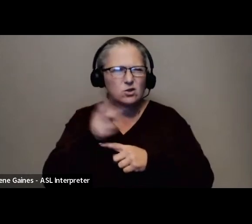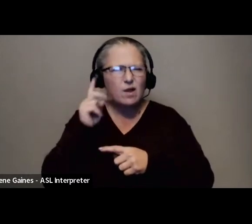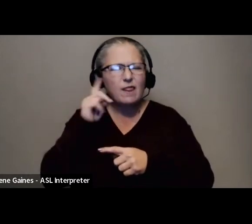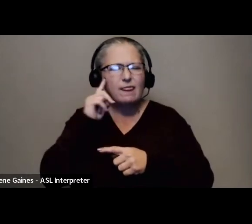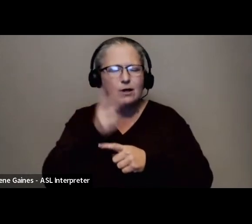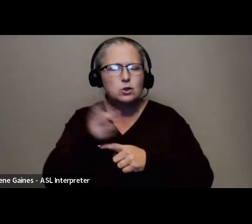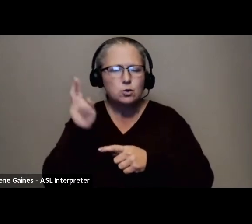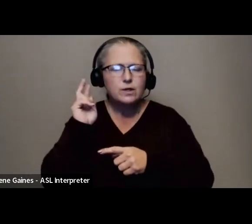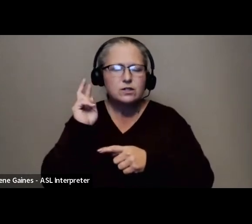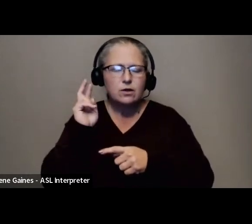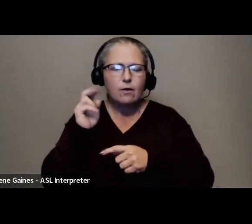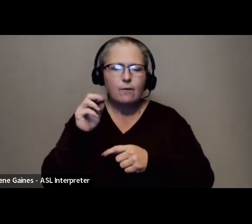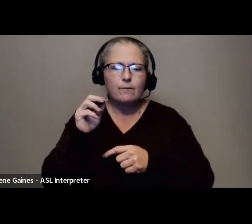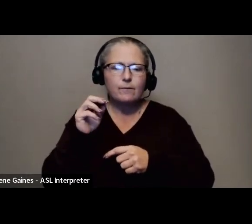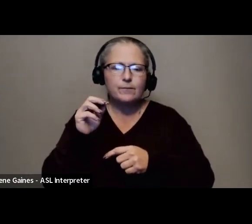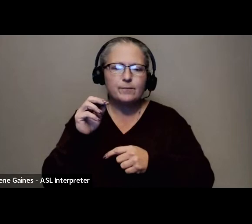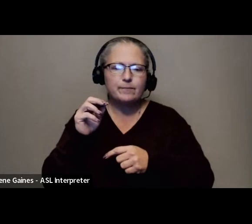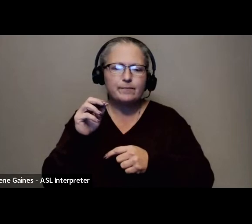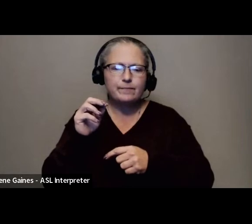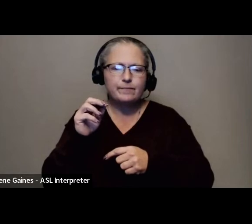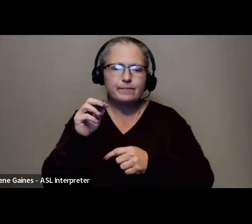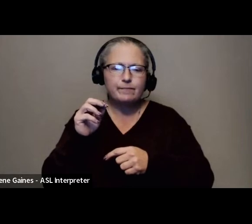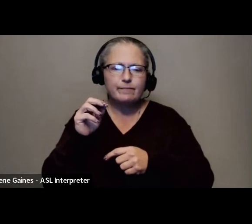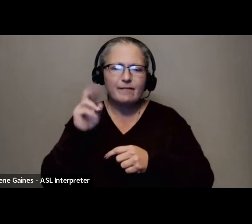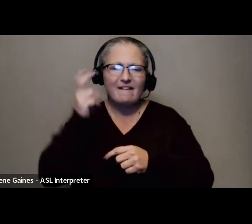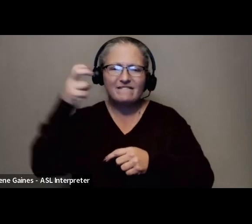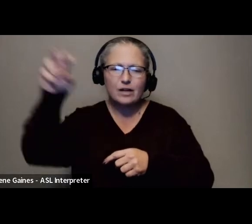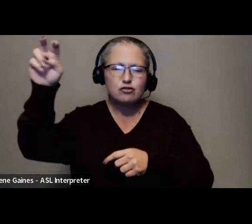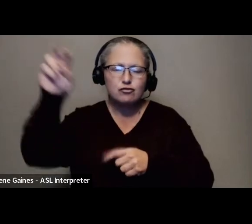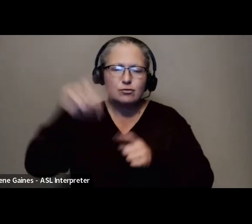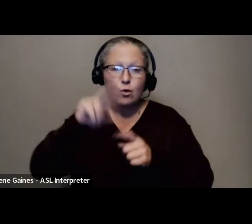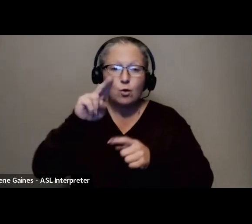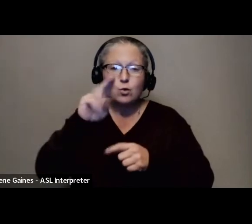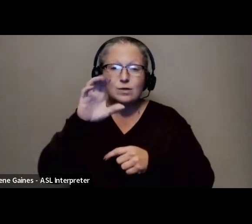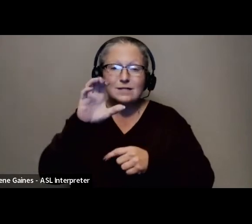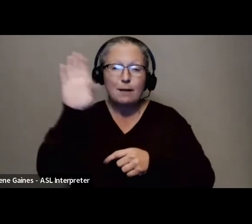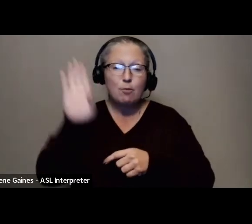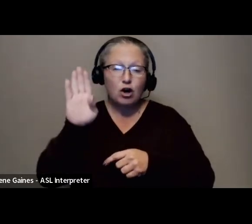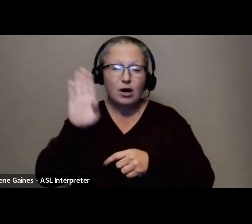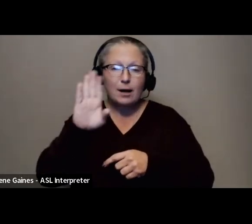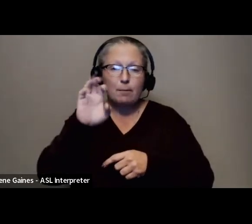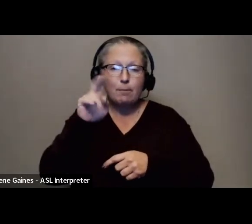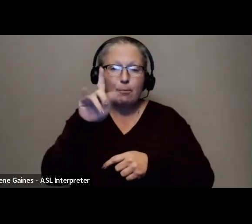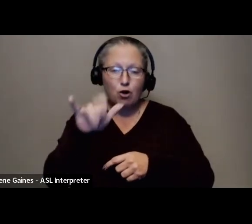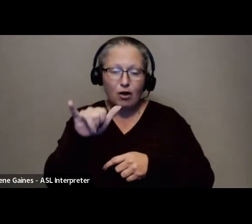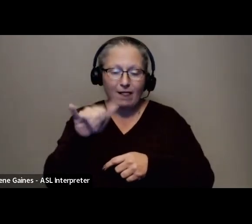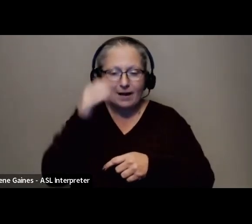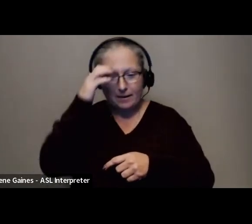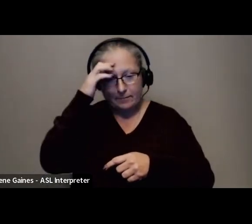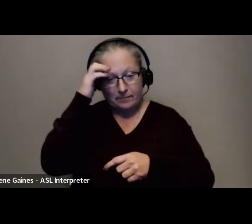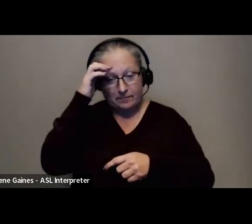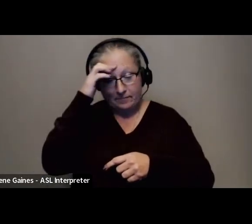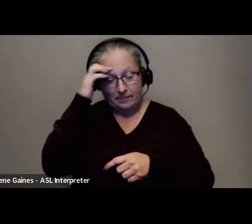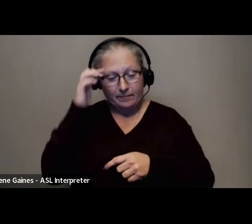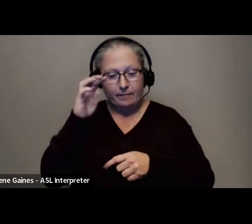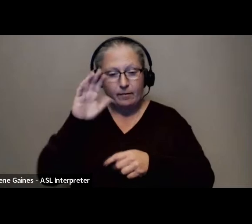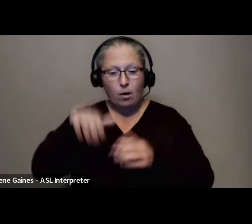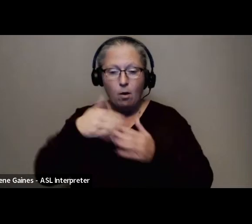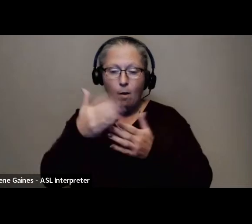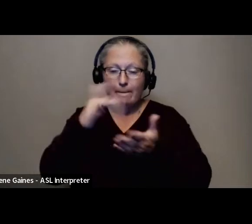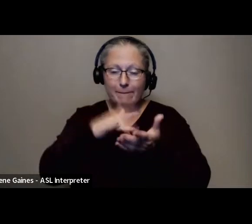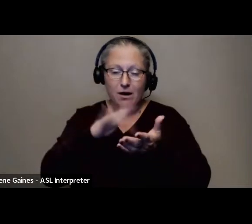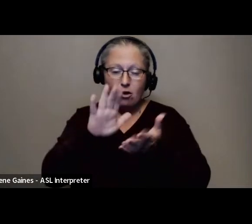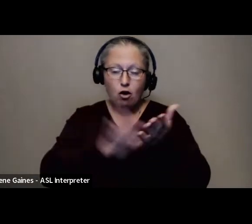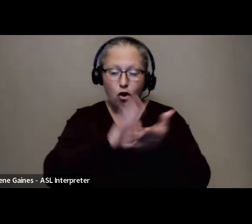it was 2 weeks ago, was a field trip to UC Berkeley, and the entire Middle